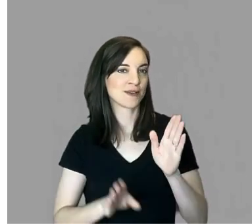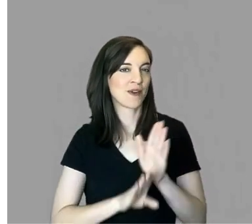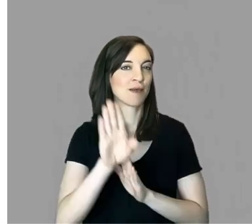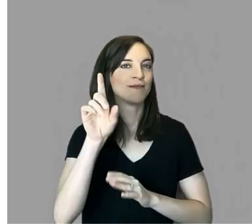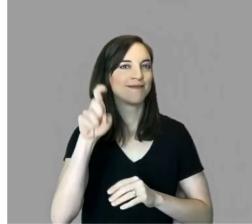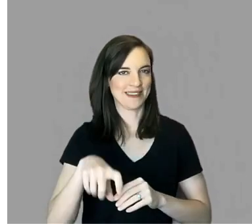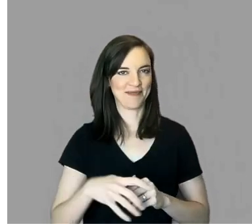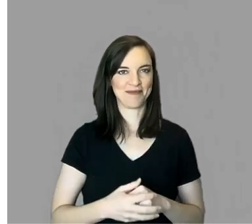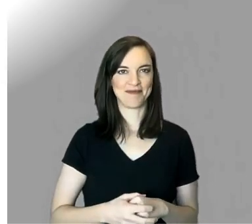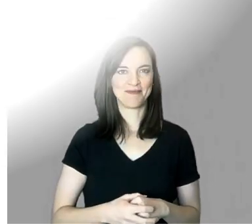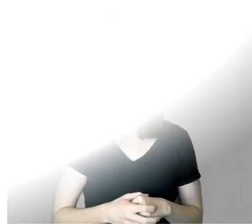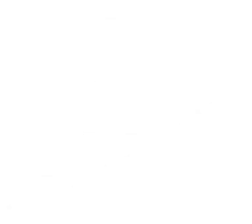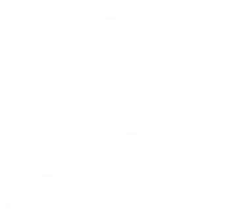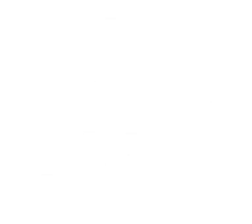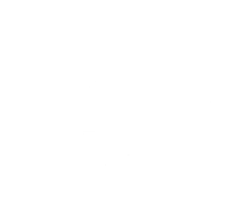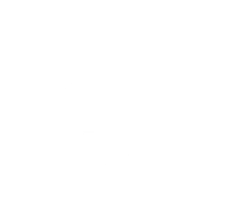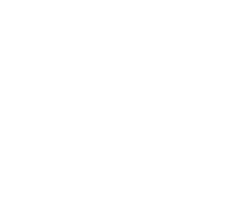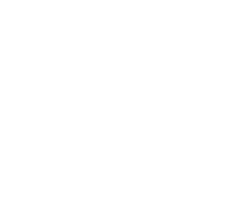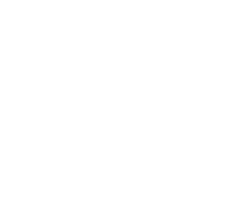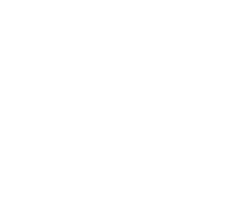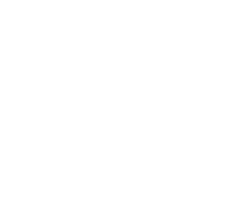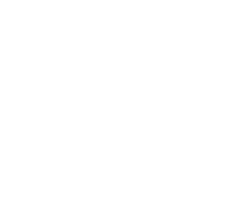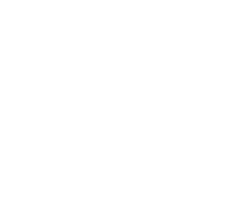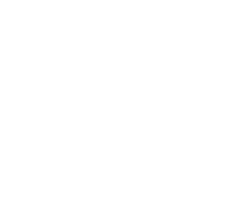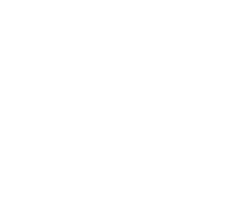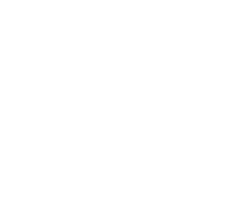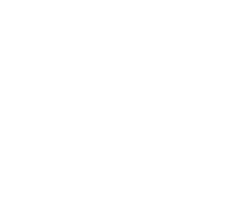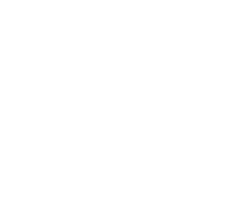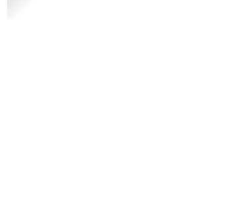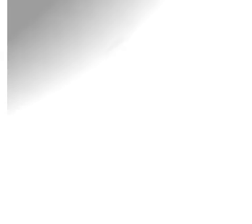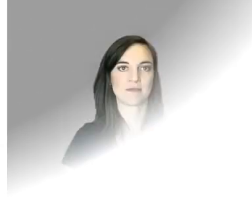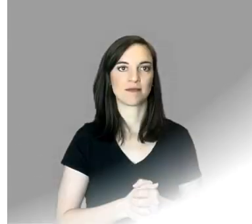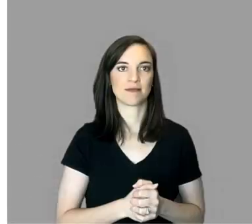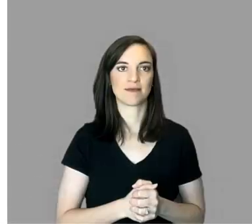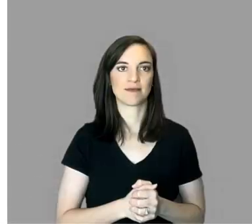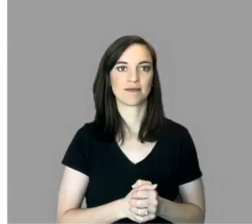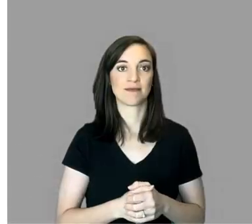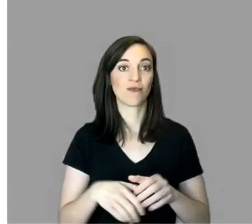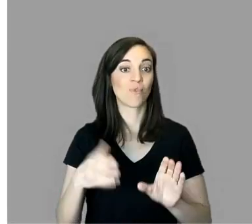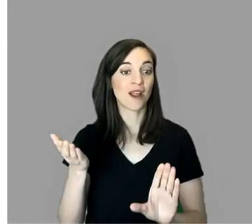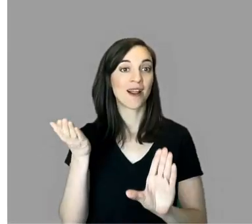Natasha, which is step 3 in the MTSS process.